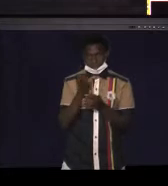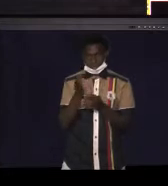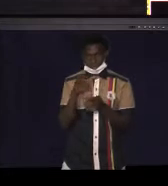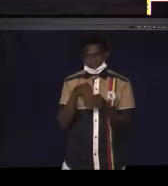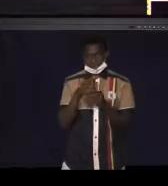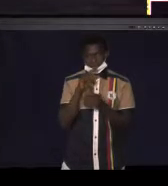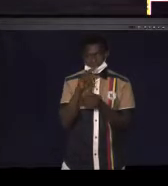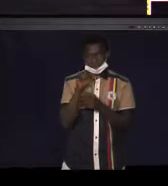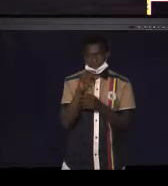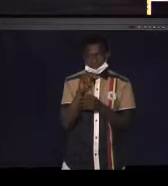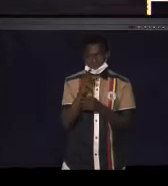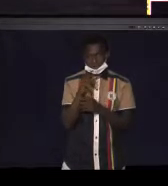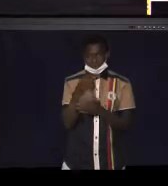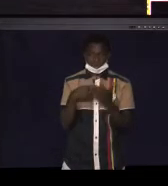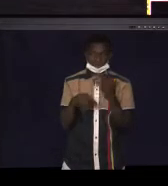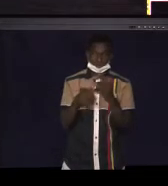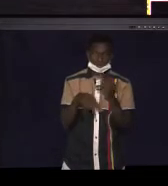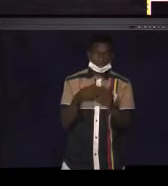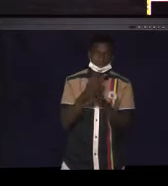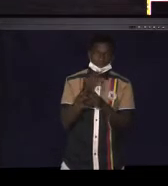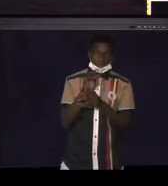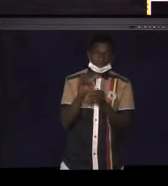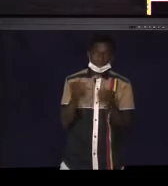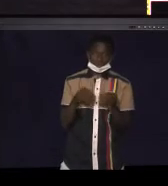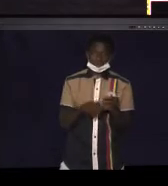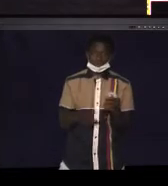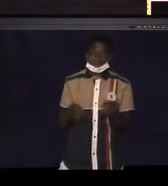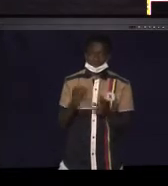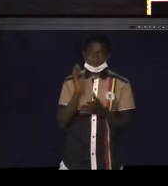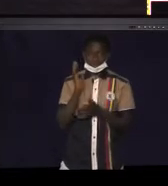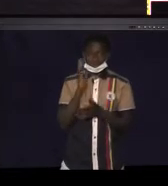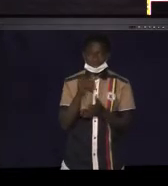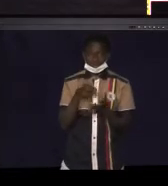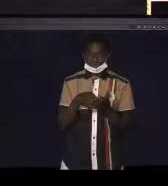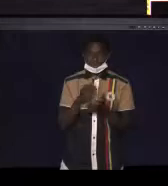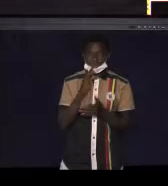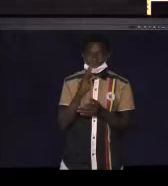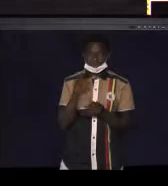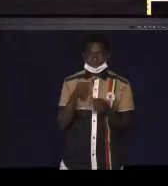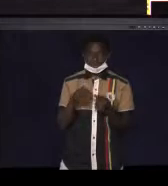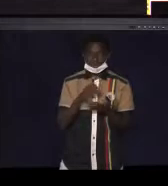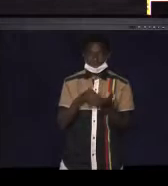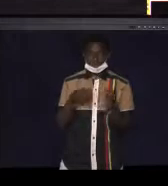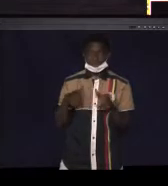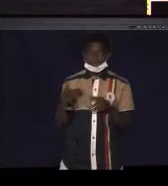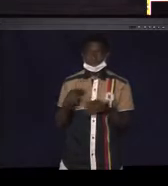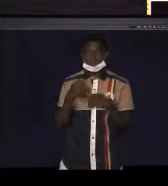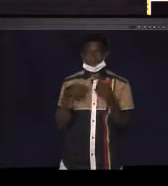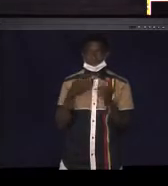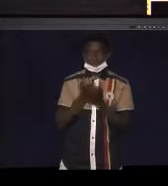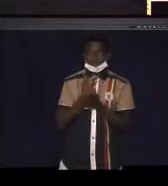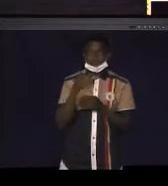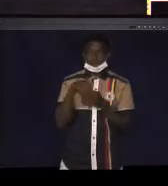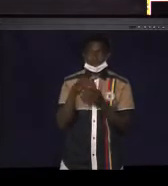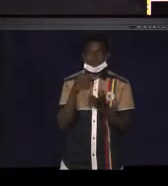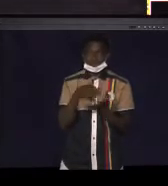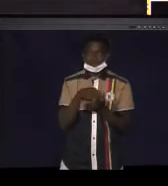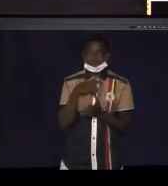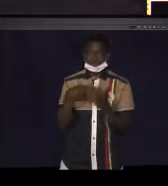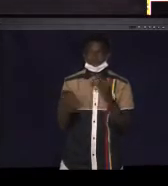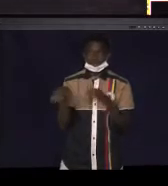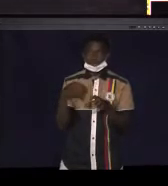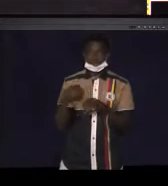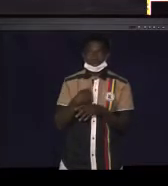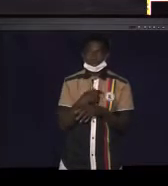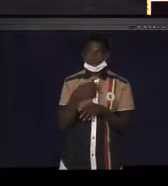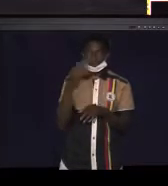water was left in the tank? What kind of operation will this be? Of course, it is subtraction. So let's just go right into it. So what